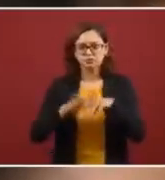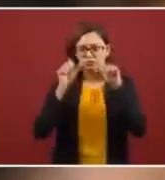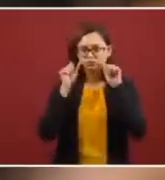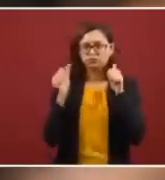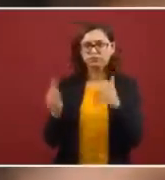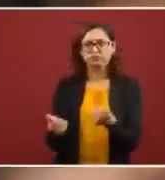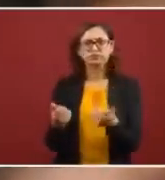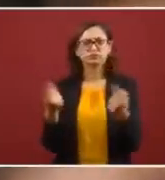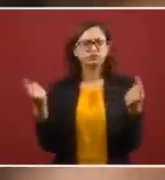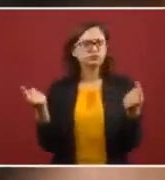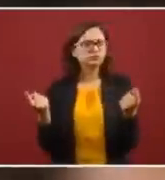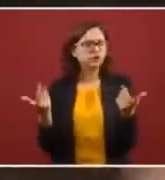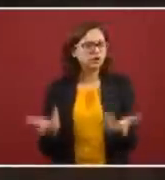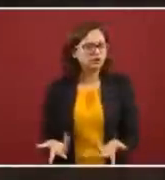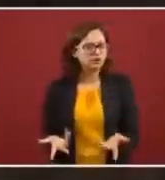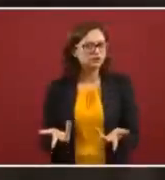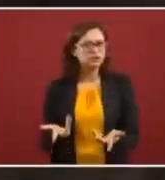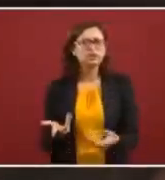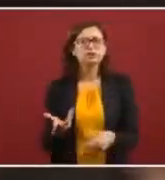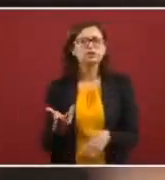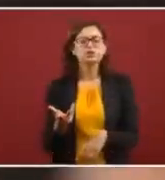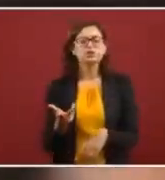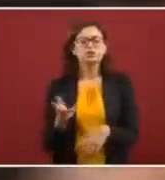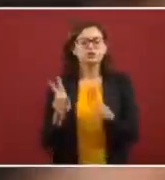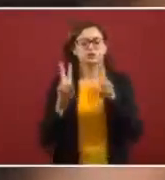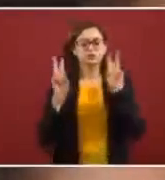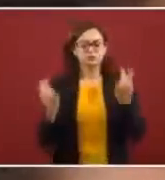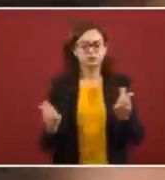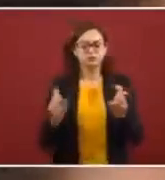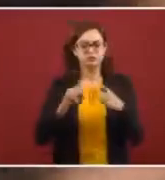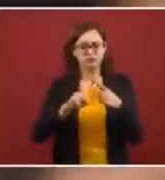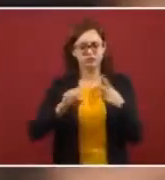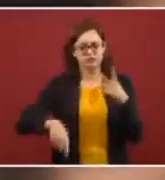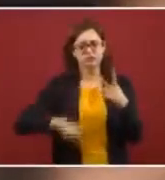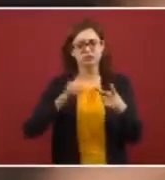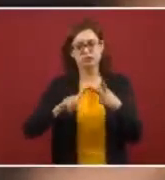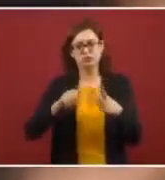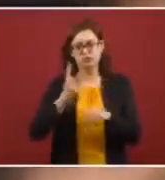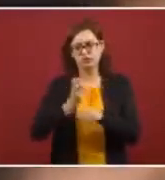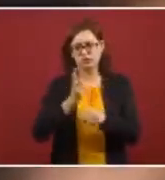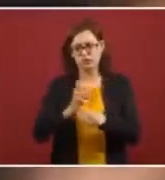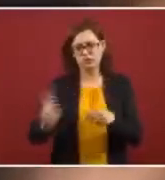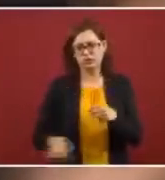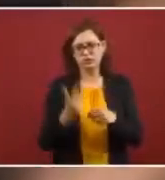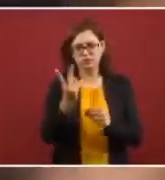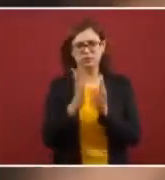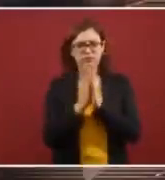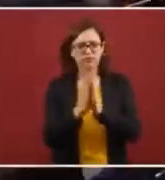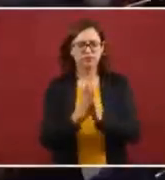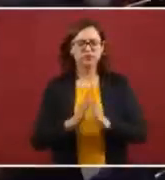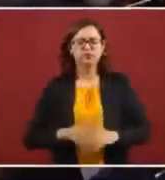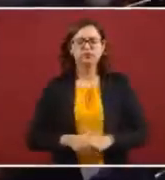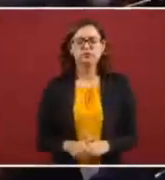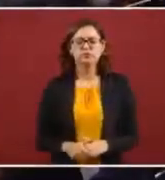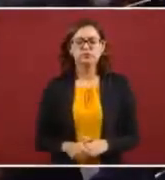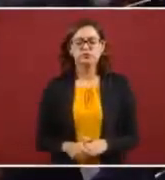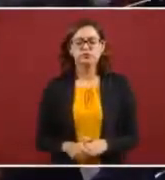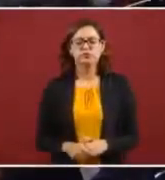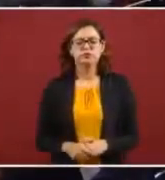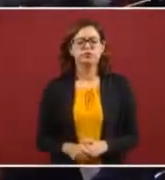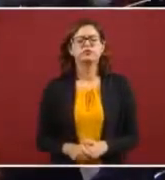Are you going to be doing with this matter in particular?